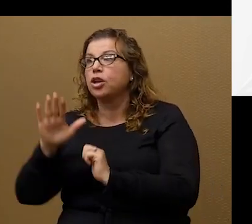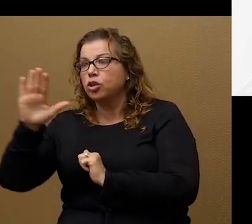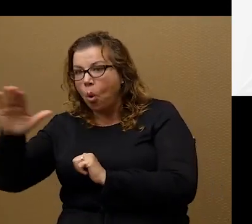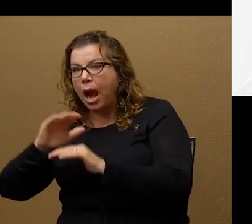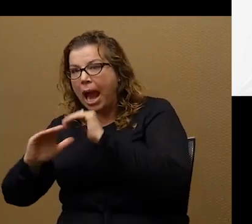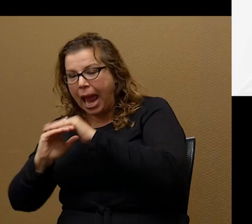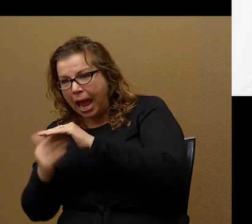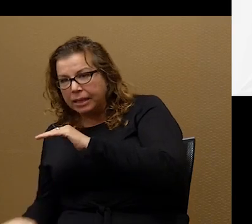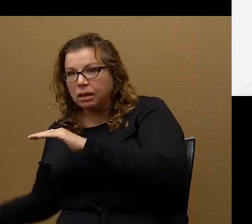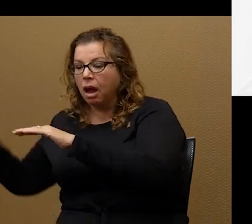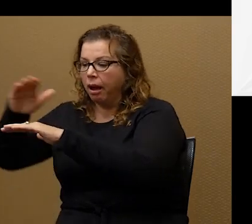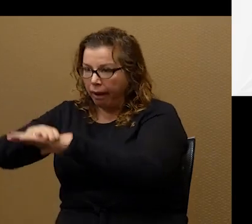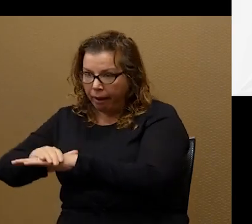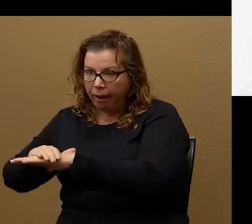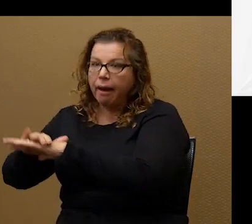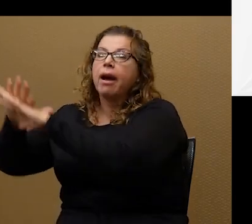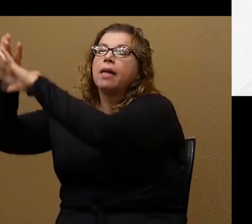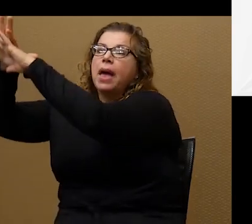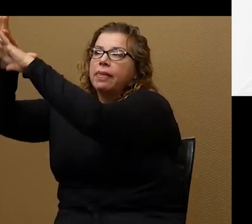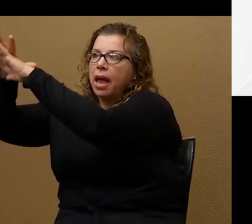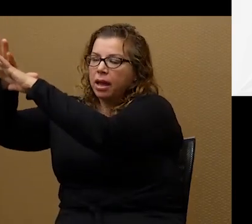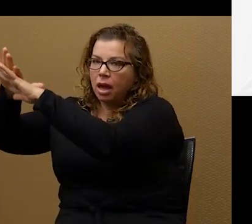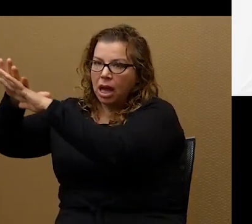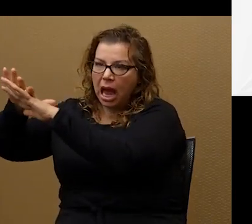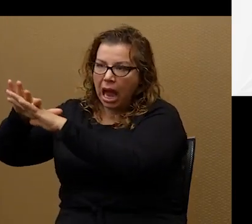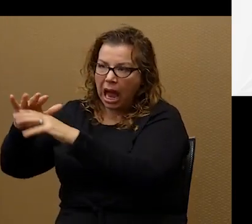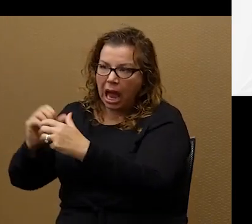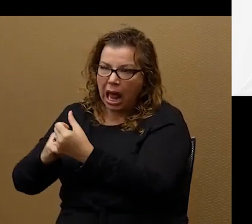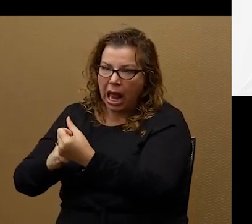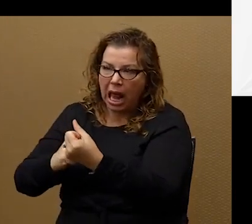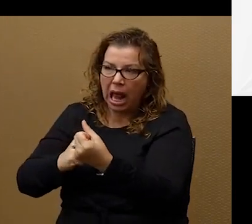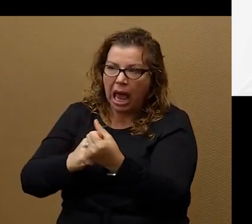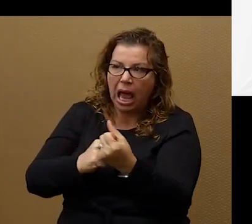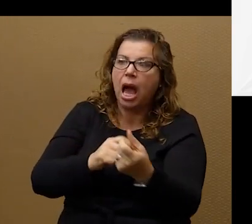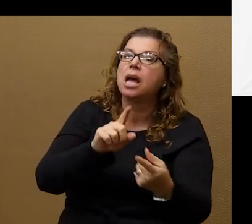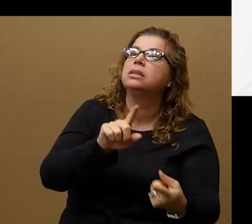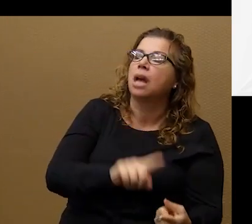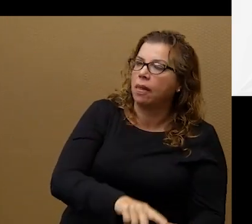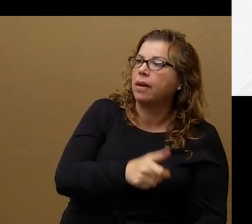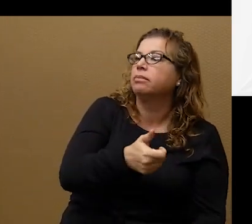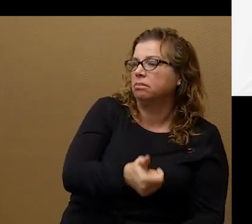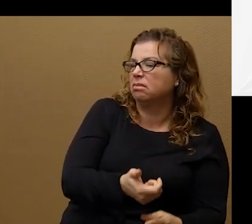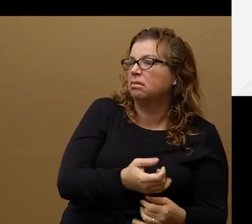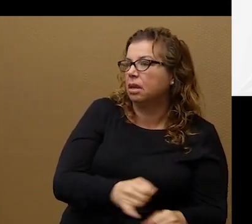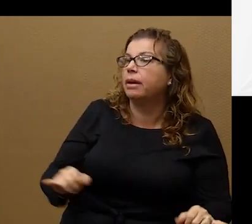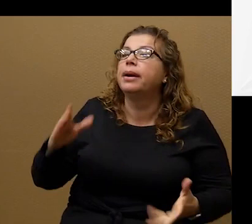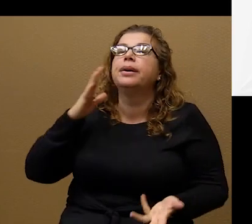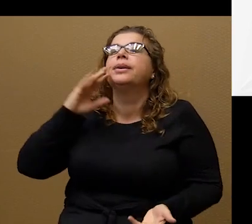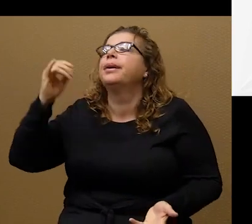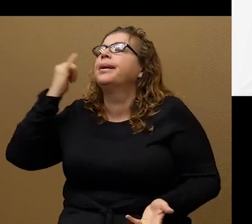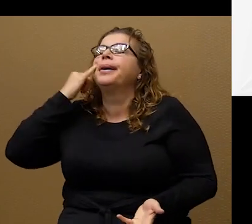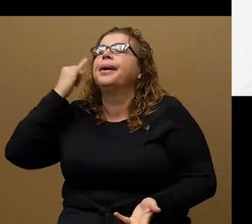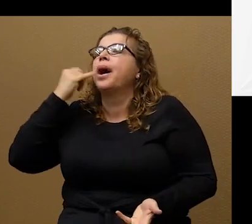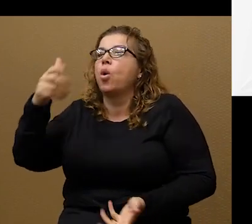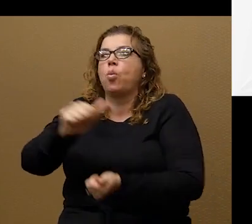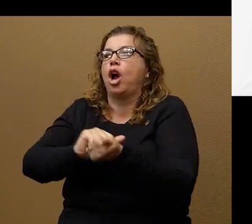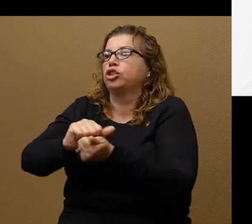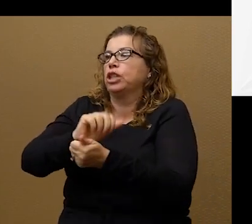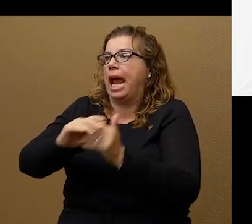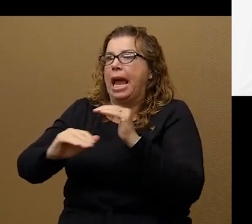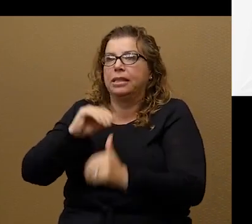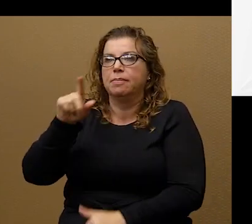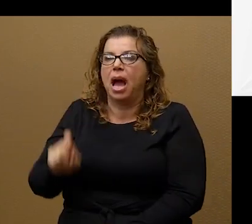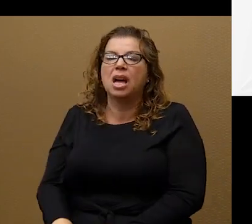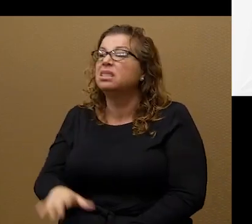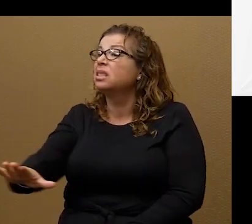to natural. So this is if you're working on a child who's learning how to wash their hands, and they don't want anything to